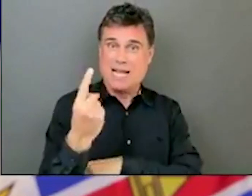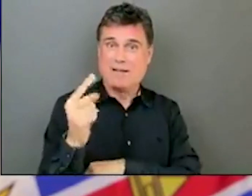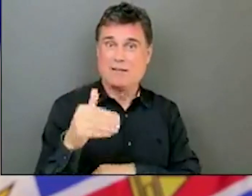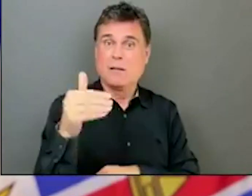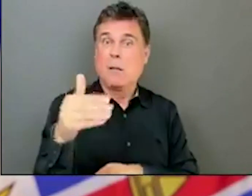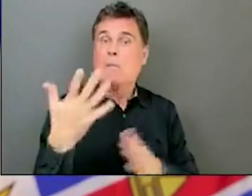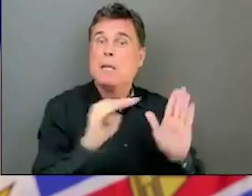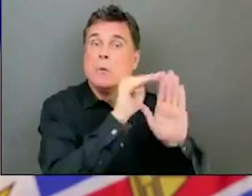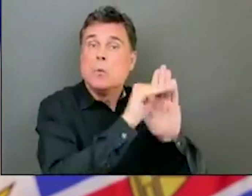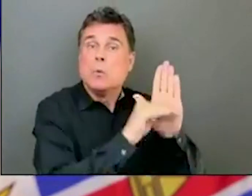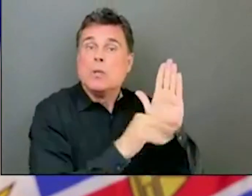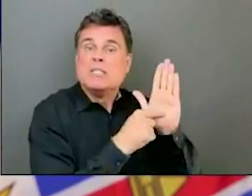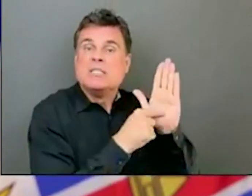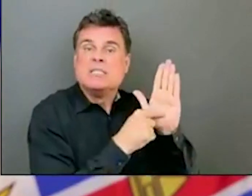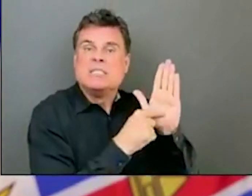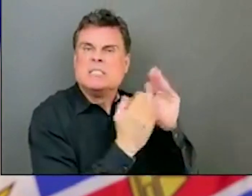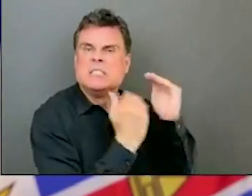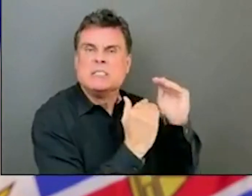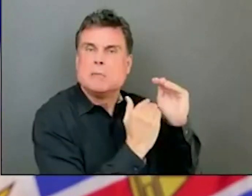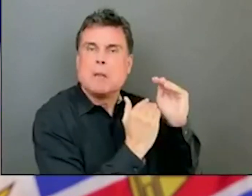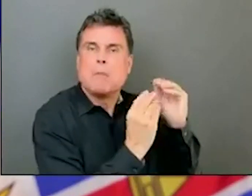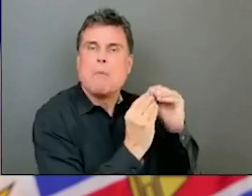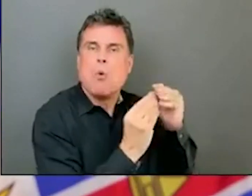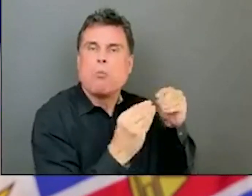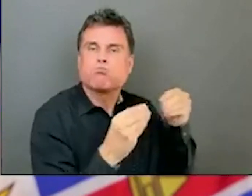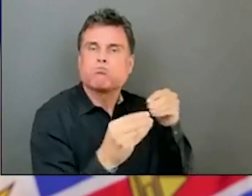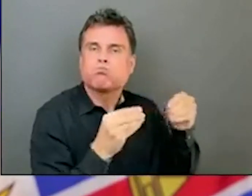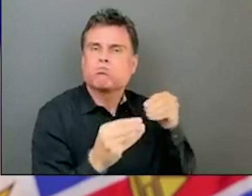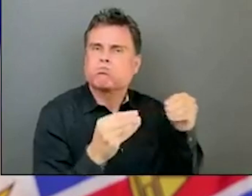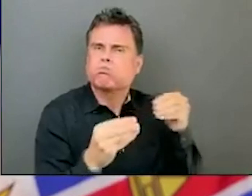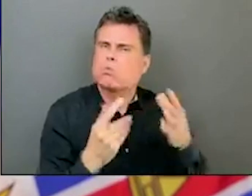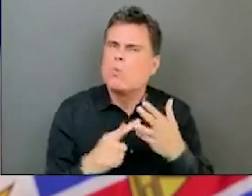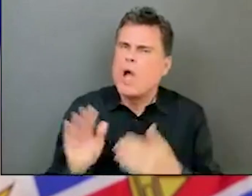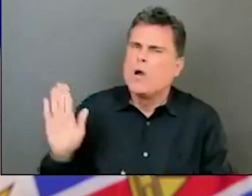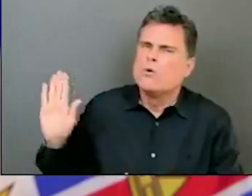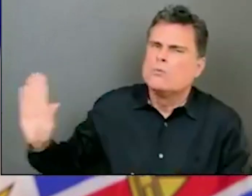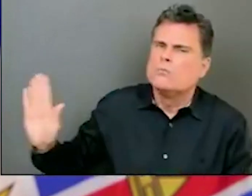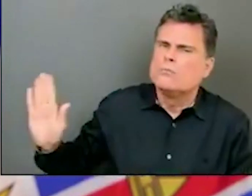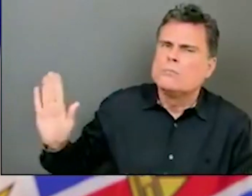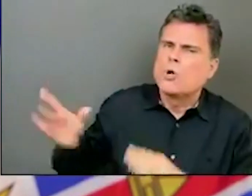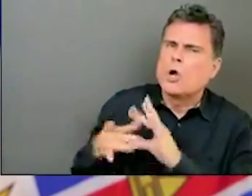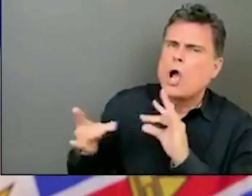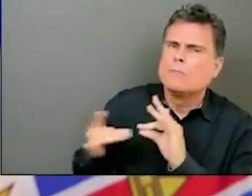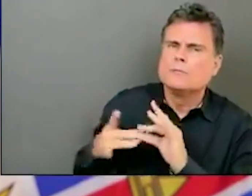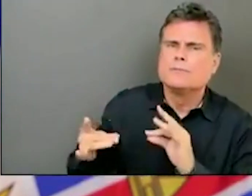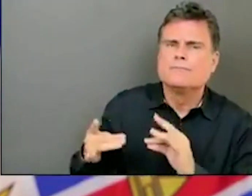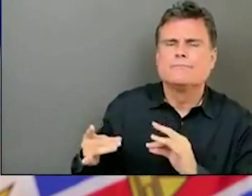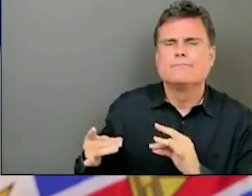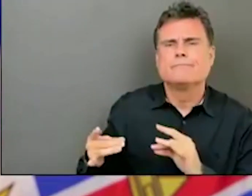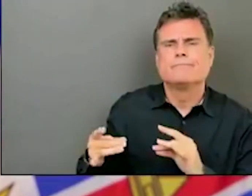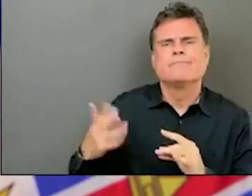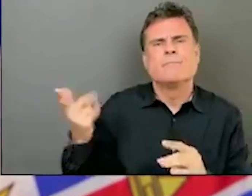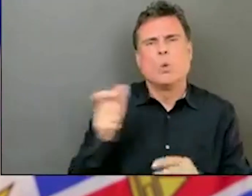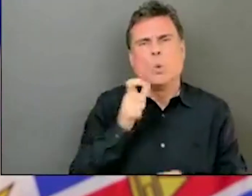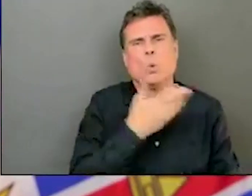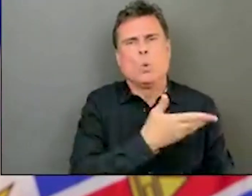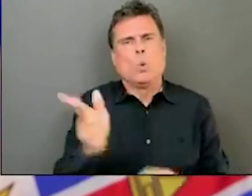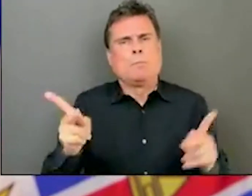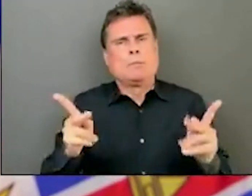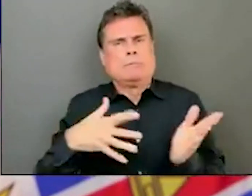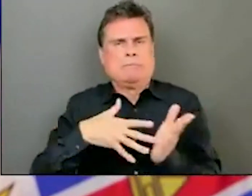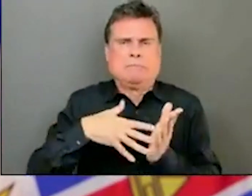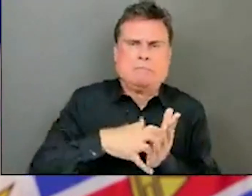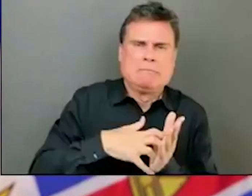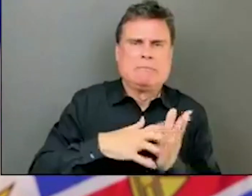Family Day and easing those restrictions, what do you say to the most vulnerable who won't be able